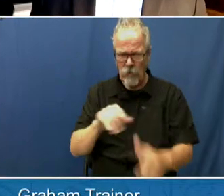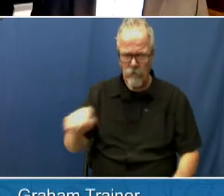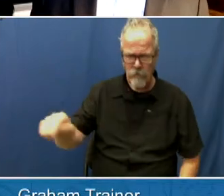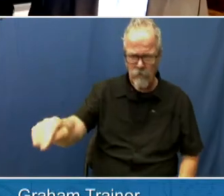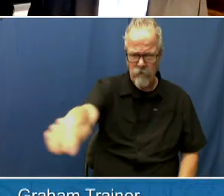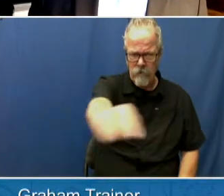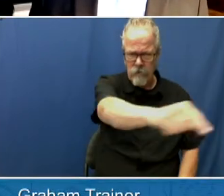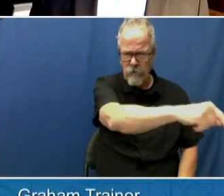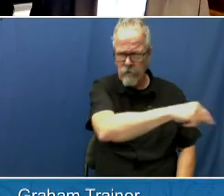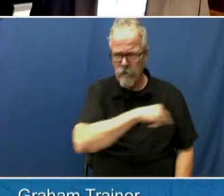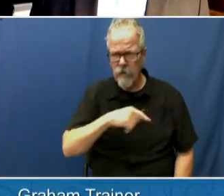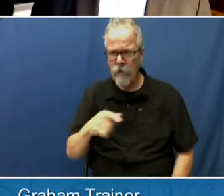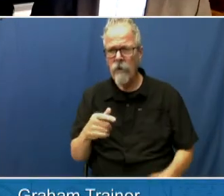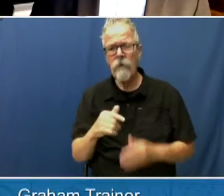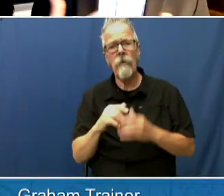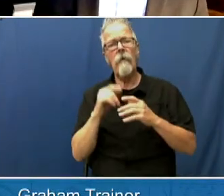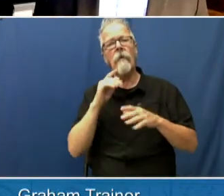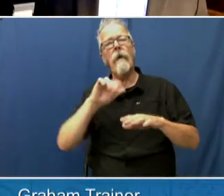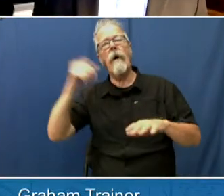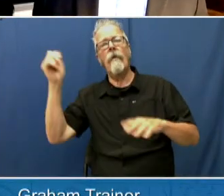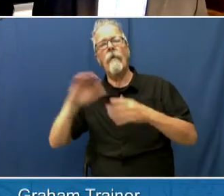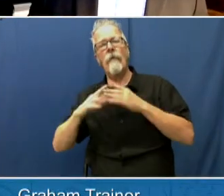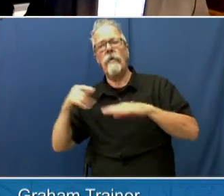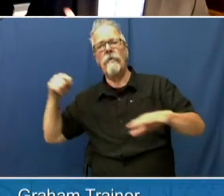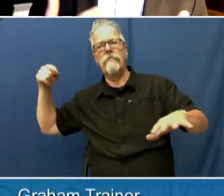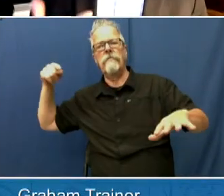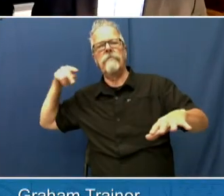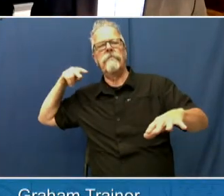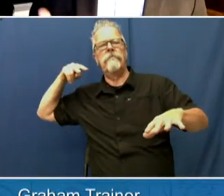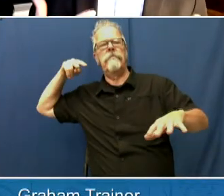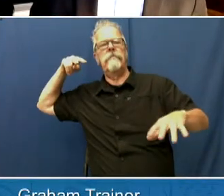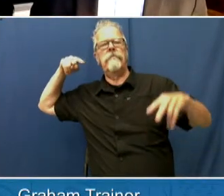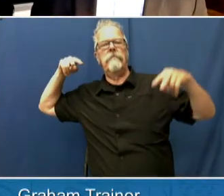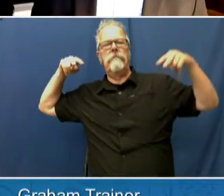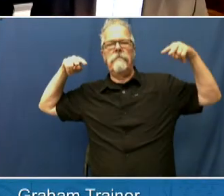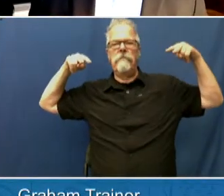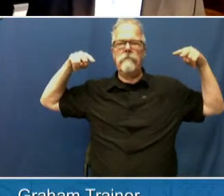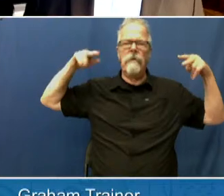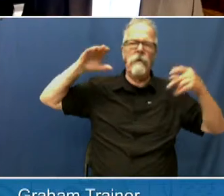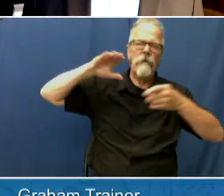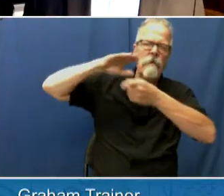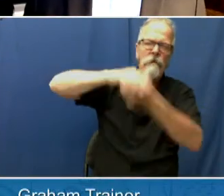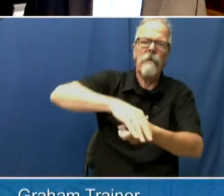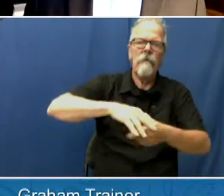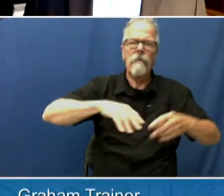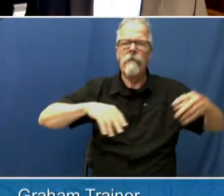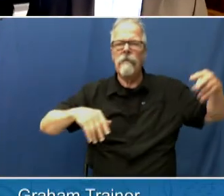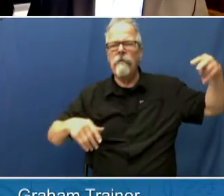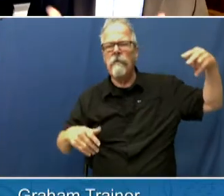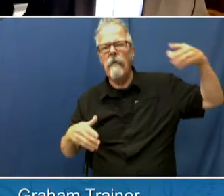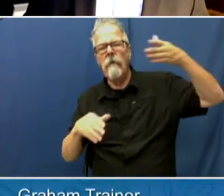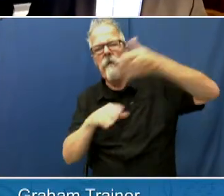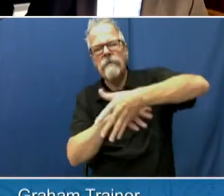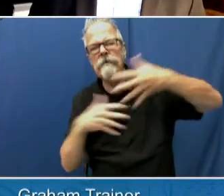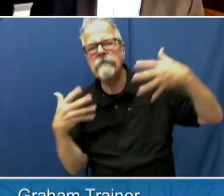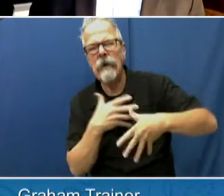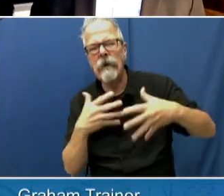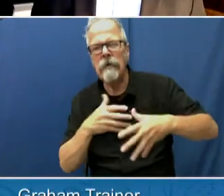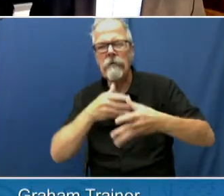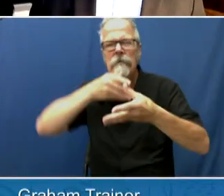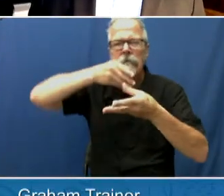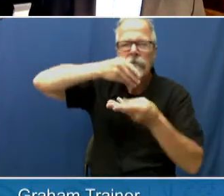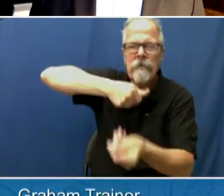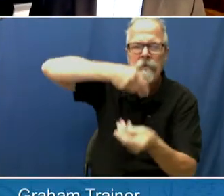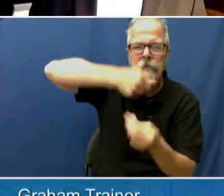by these extremist groups, made to feel less than, made to feel unsafe, Black, Indigenous, people of color, who are disproportionately targets